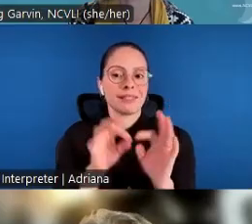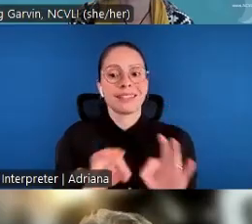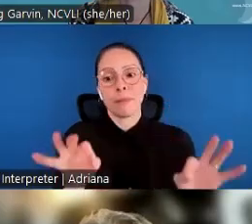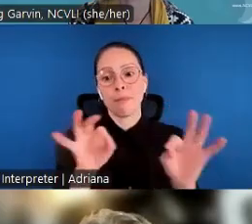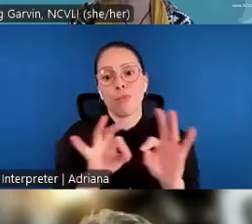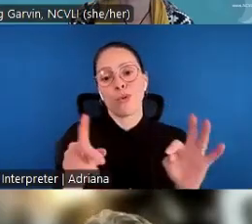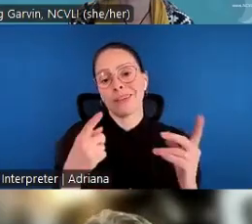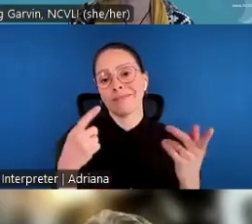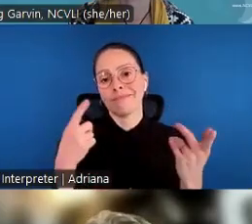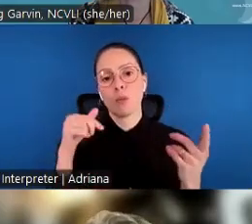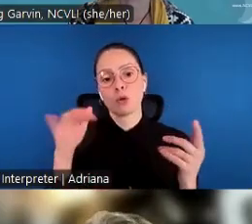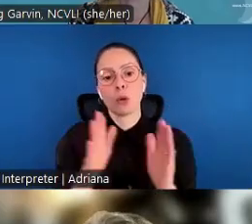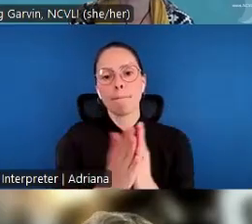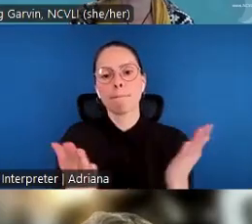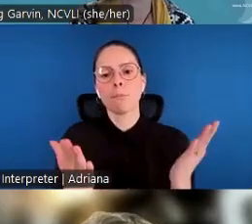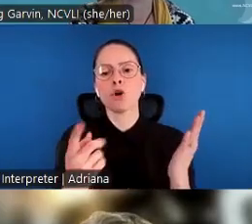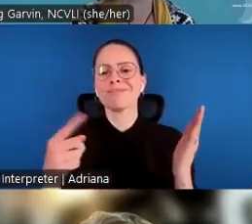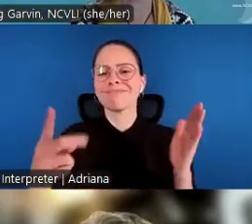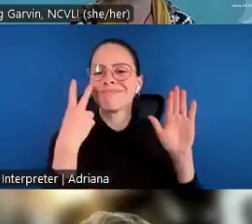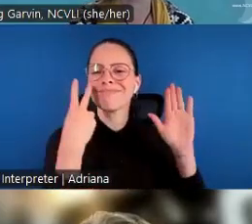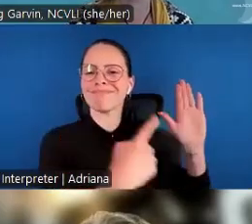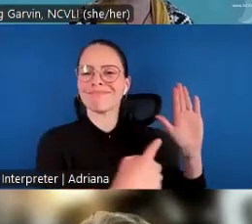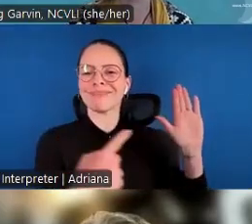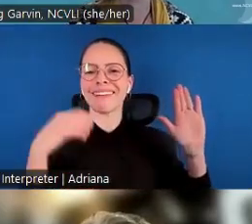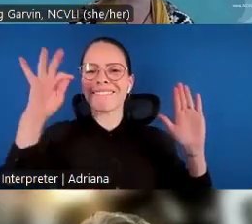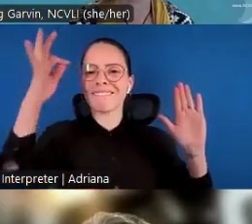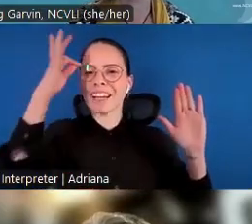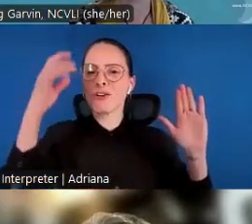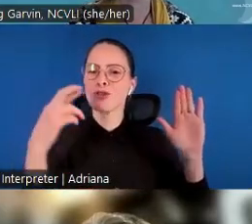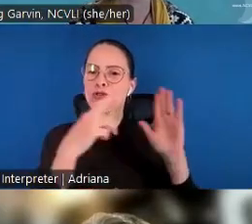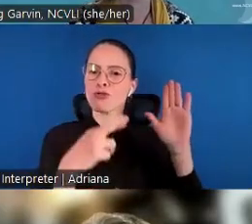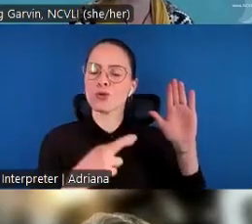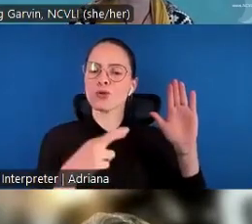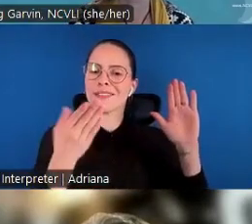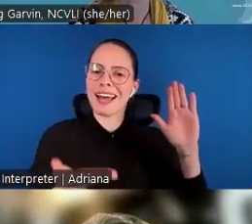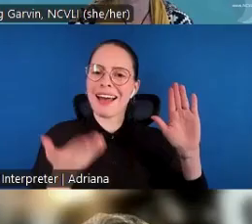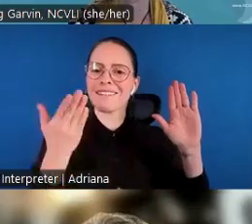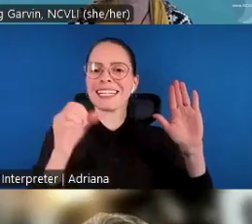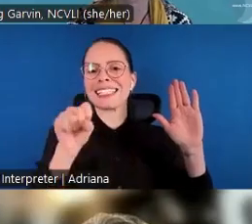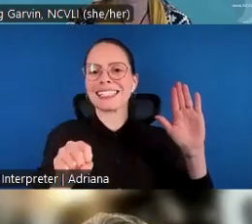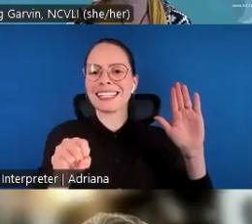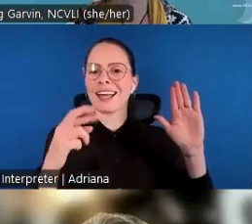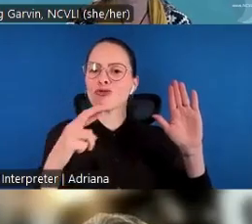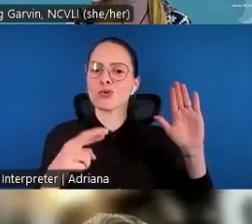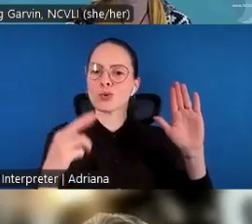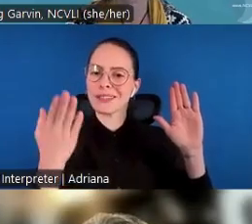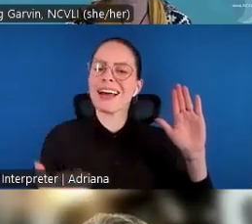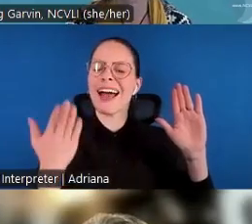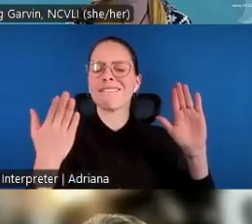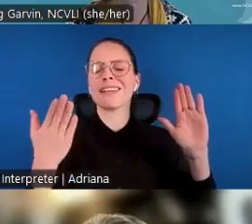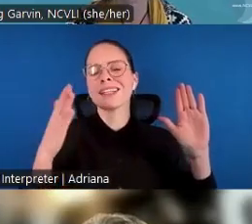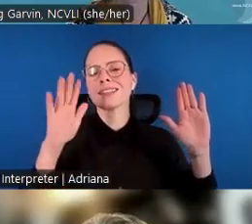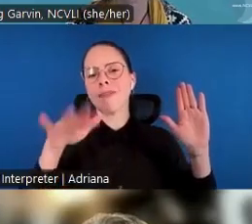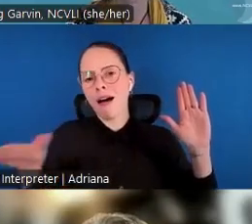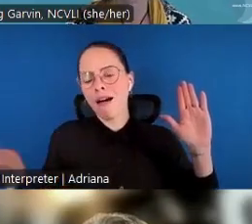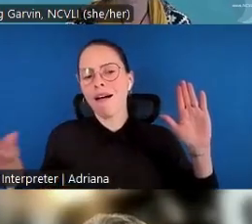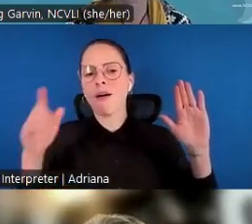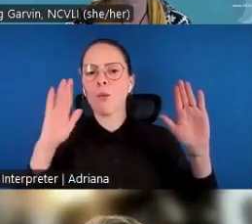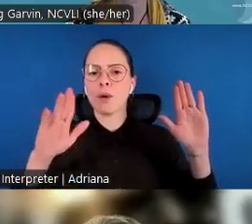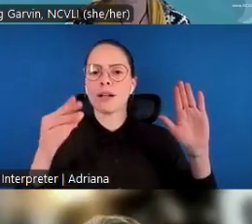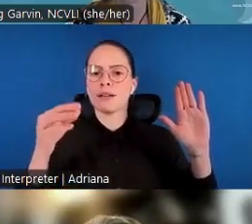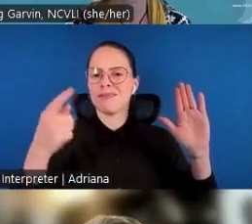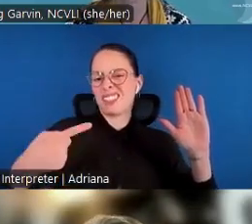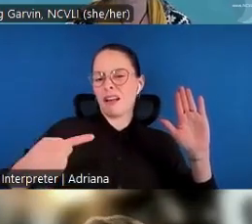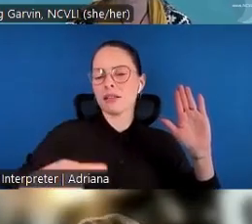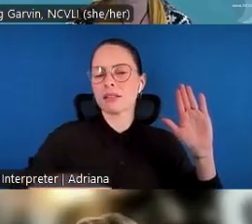see a common federal rules of evidence or your state rules of evidence and all of the statutes and so forth. And we'll talk more about that. And I